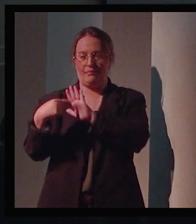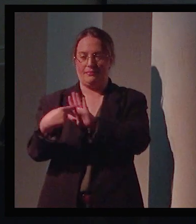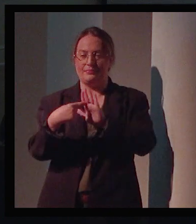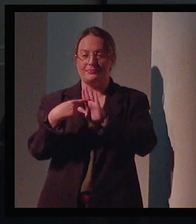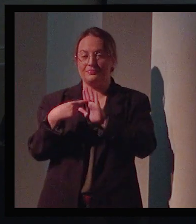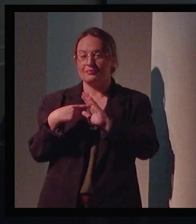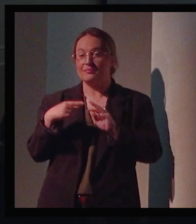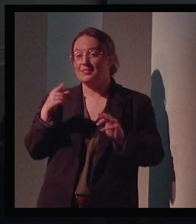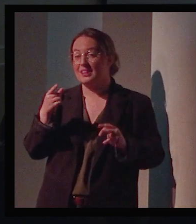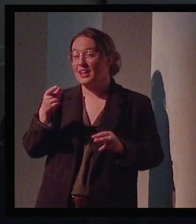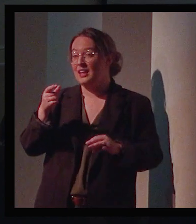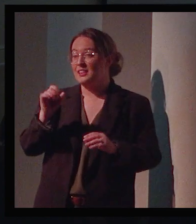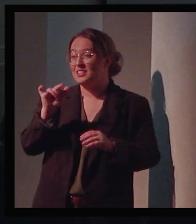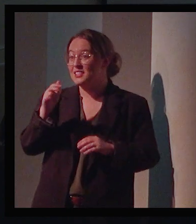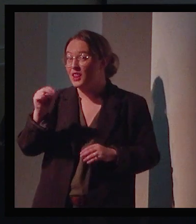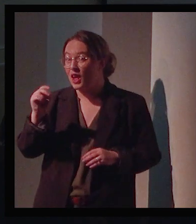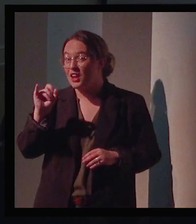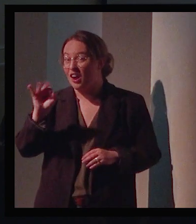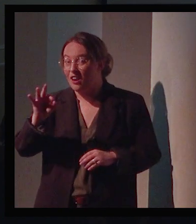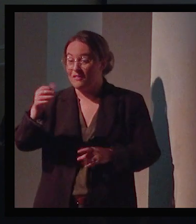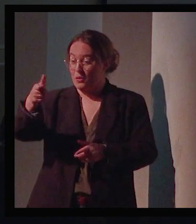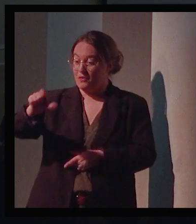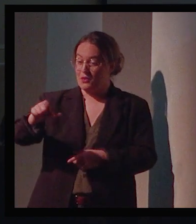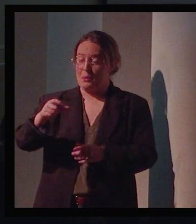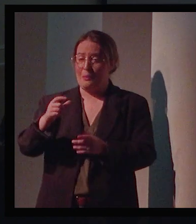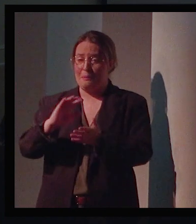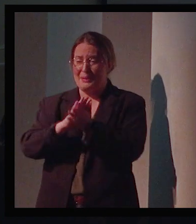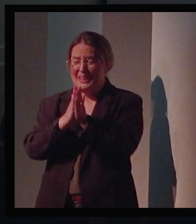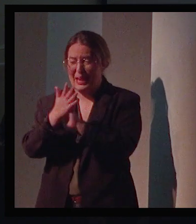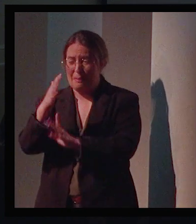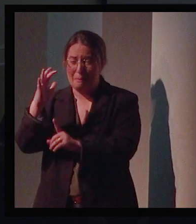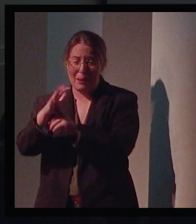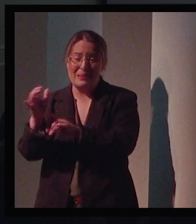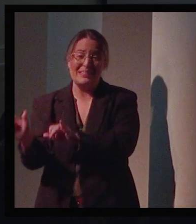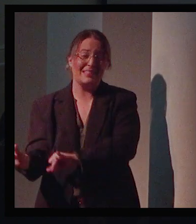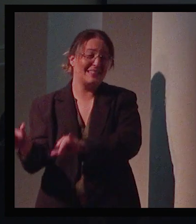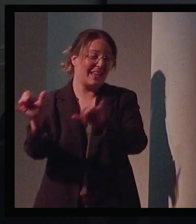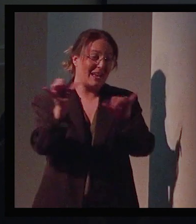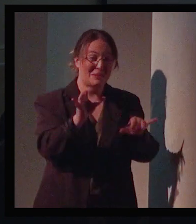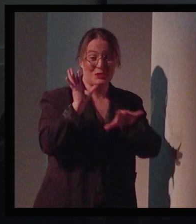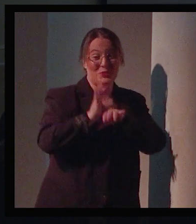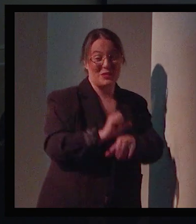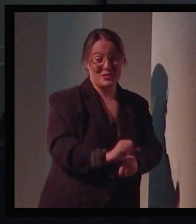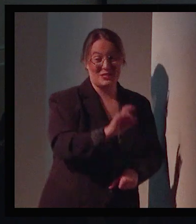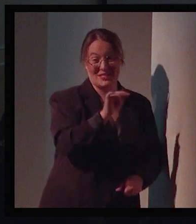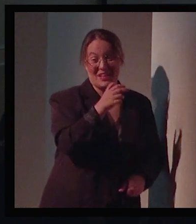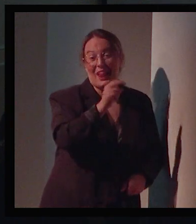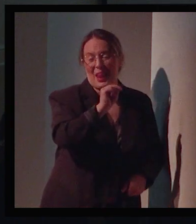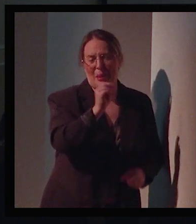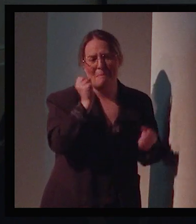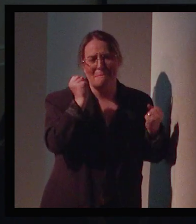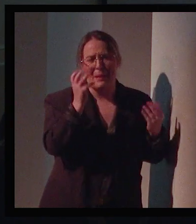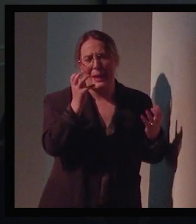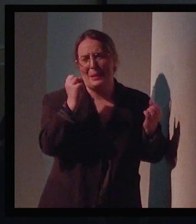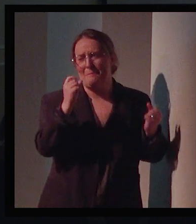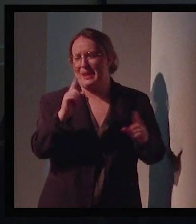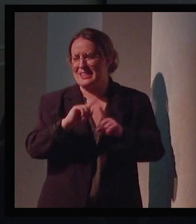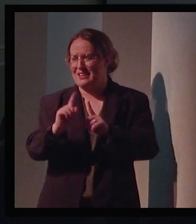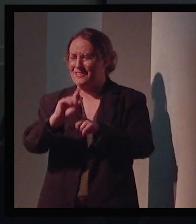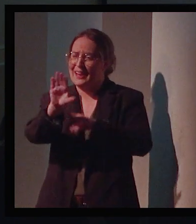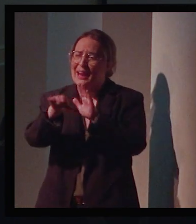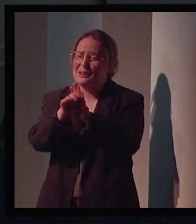of the Refused became just as popular as the official Salon. It was the subject of many, many caricatures